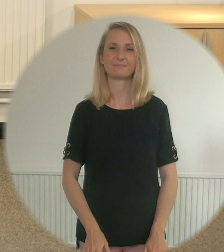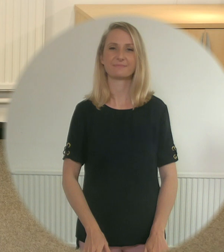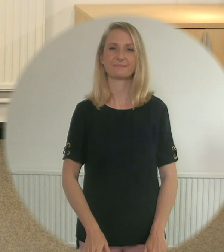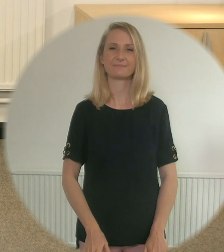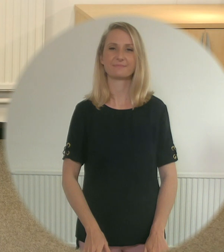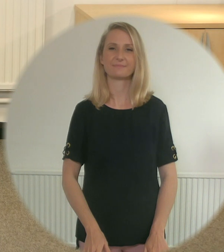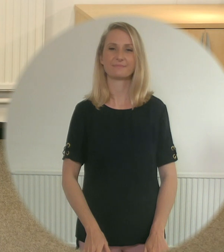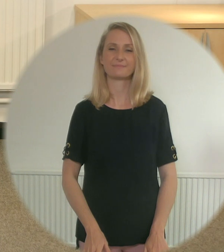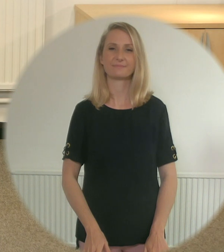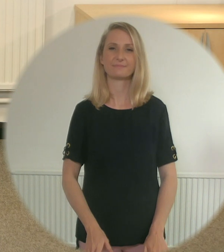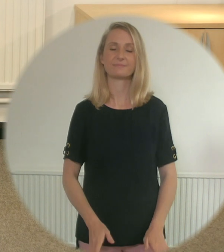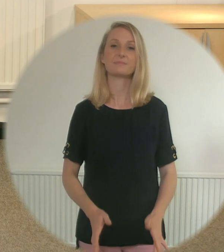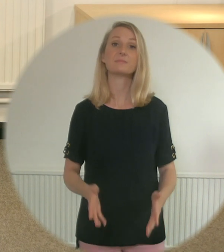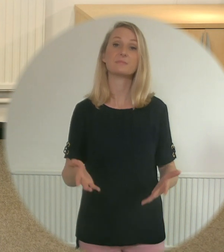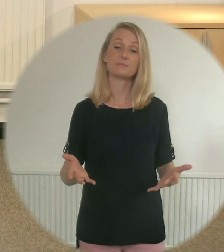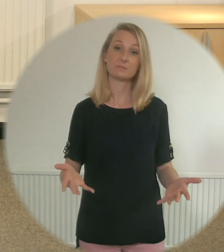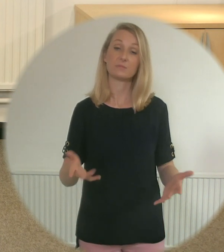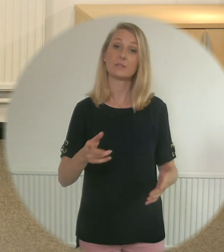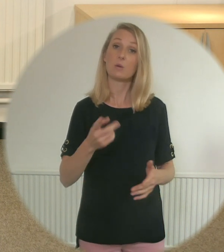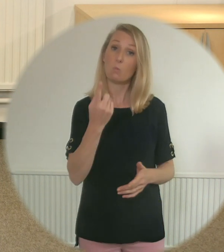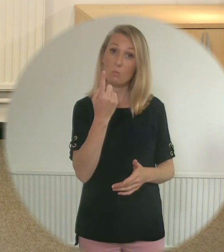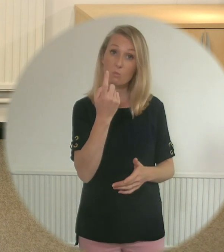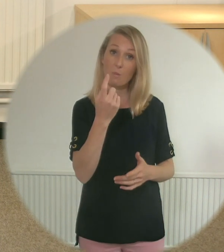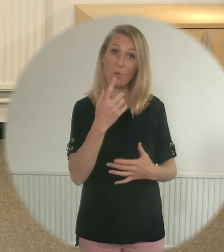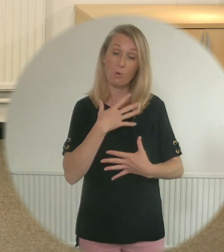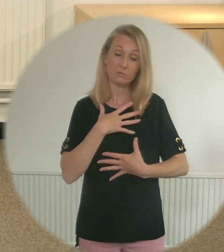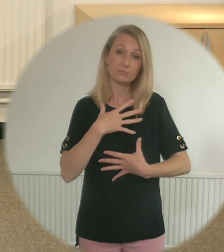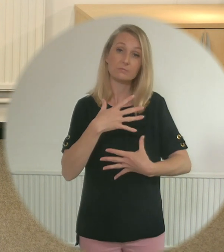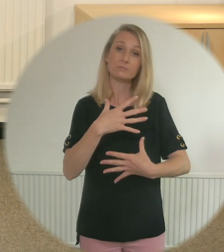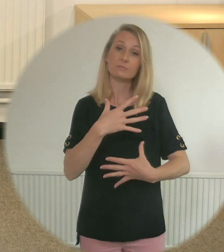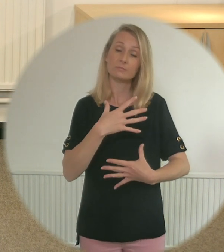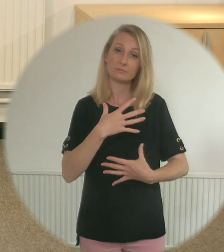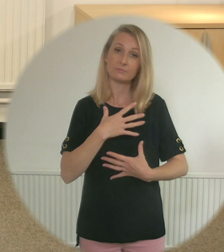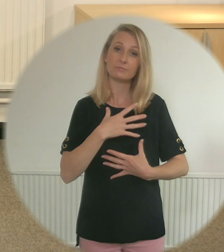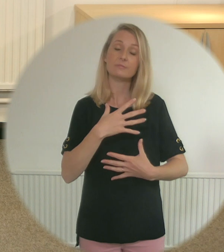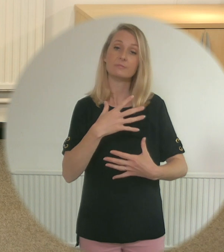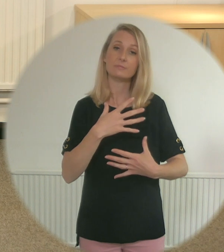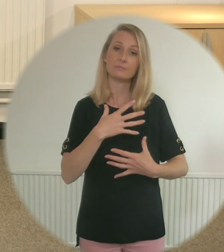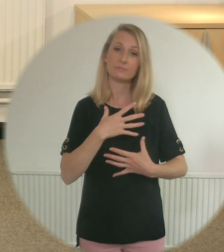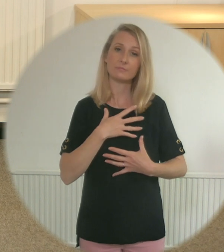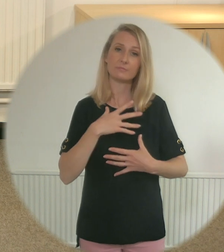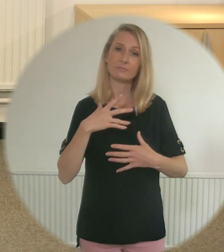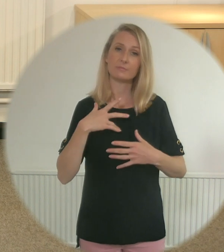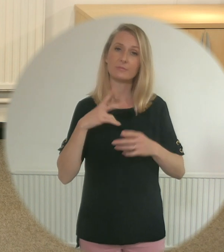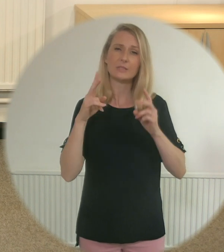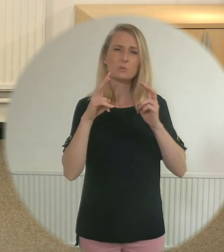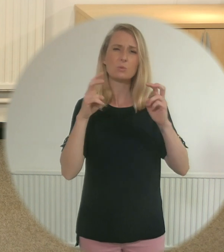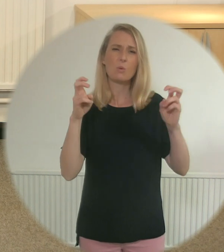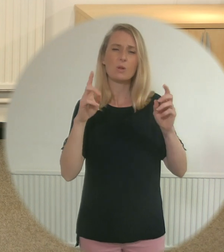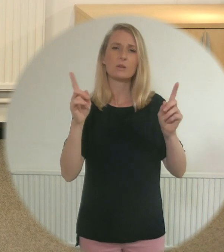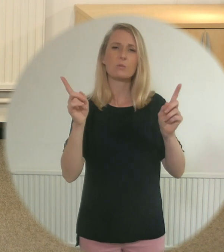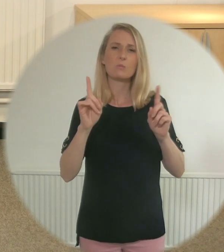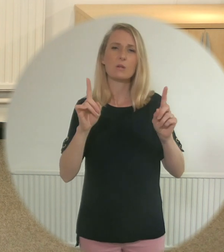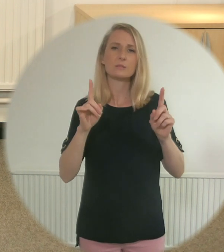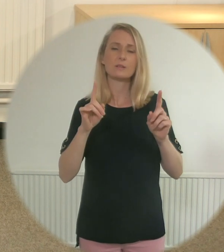So we're going to do one more breathing practice today. This is a practice called the humming bee